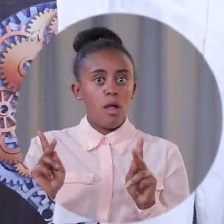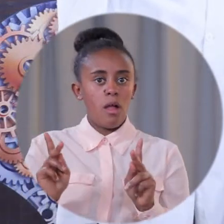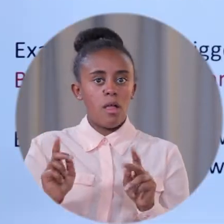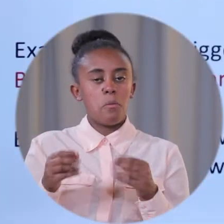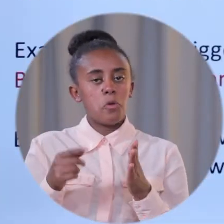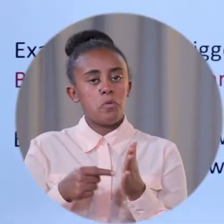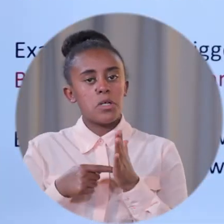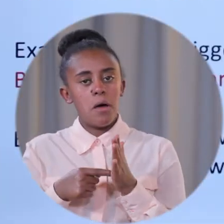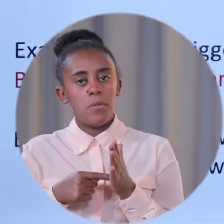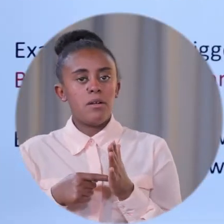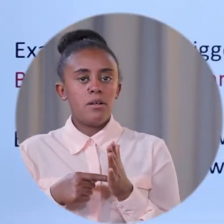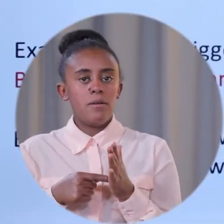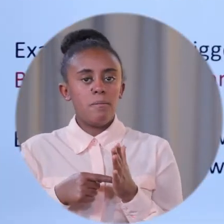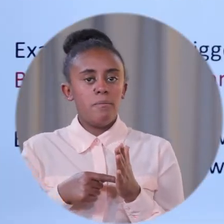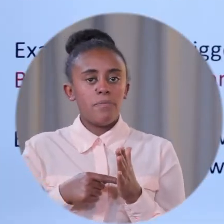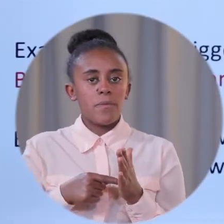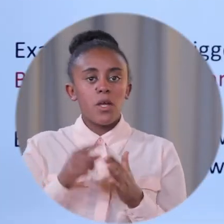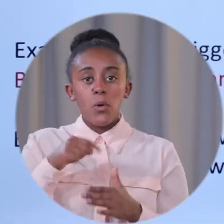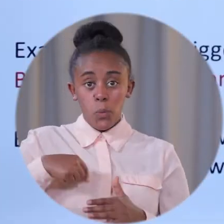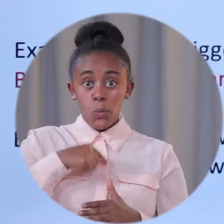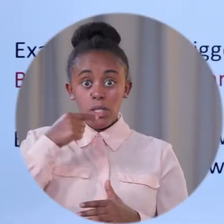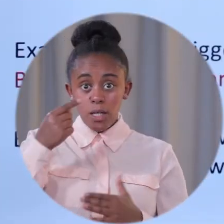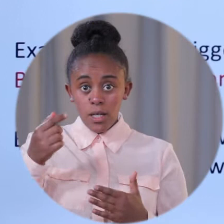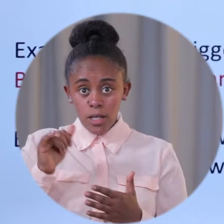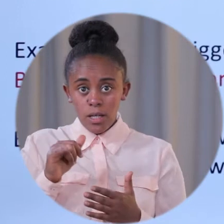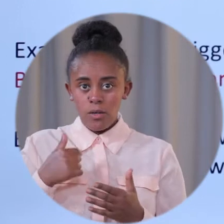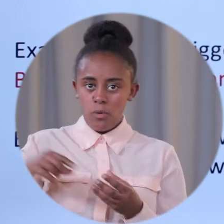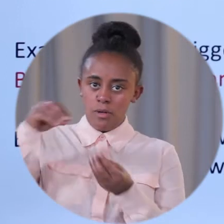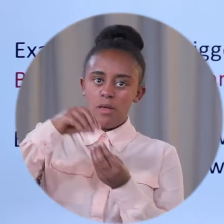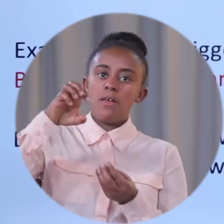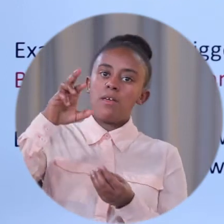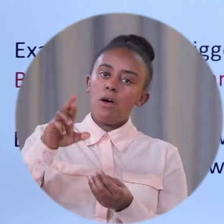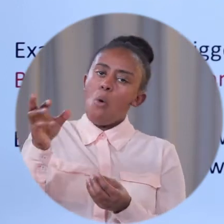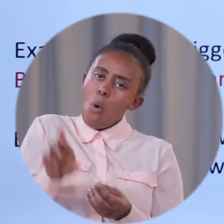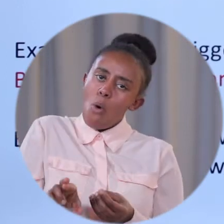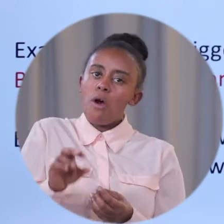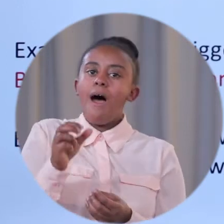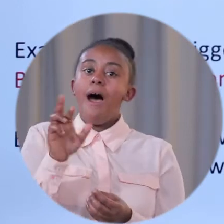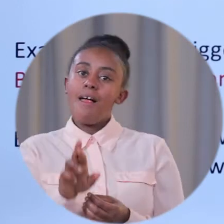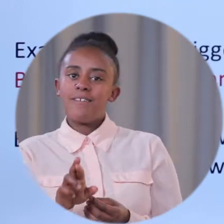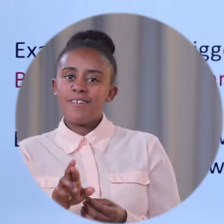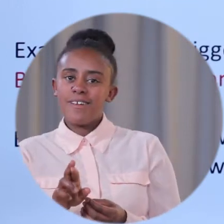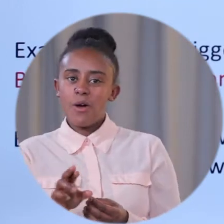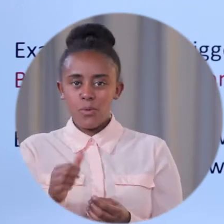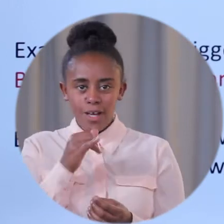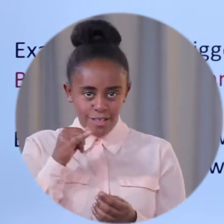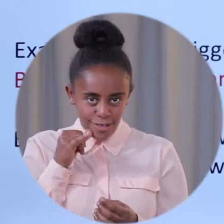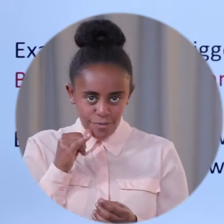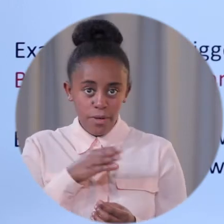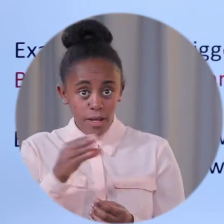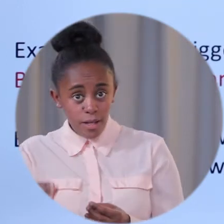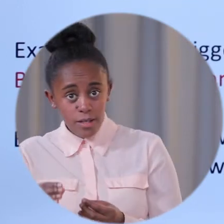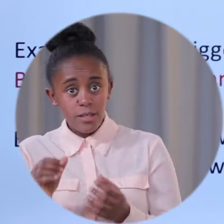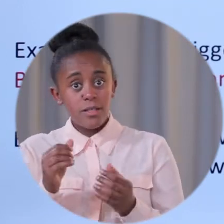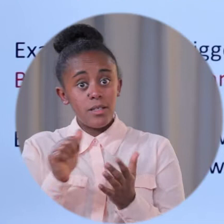examples. We said that we add er or are on the adjective and that